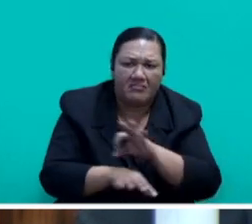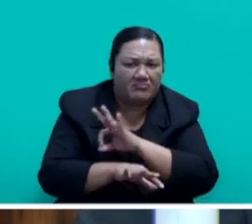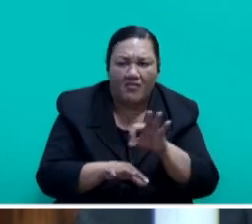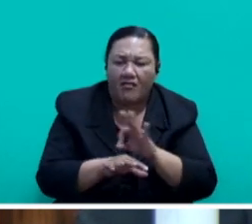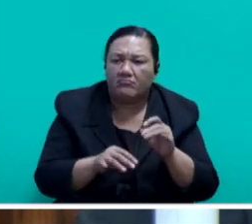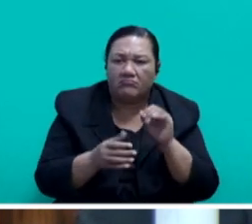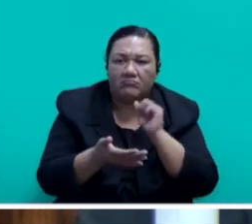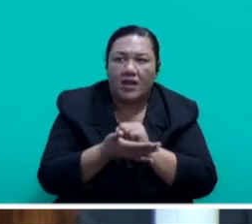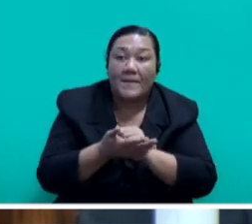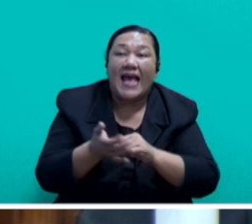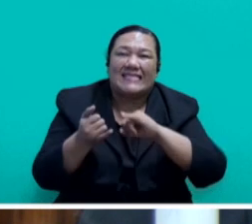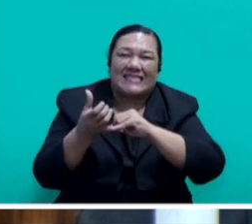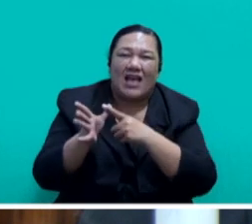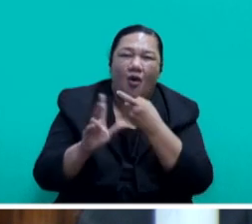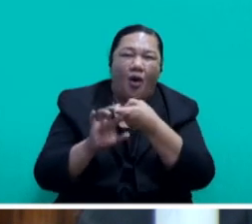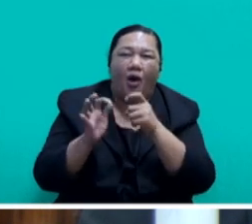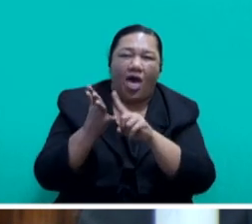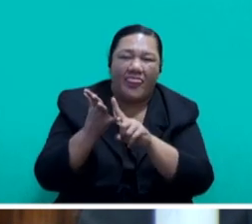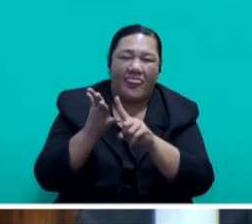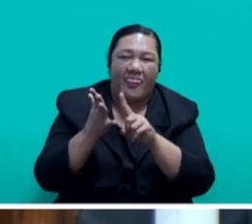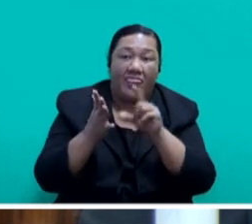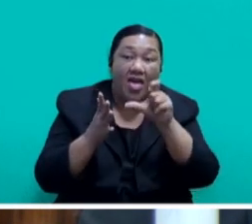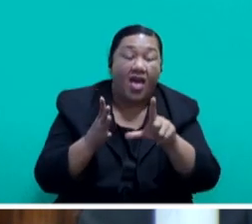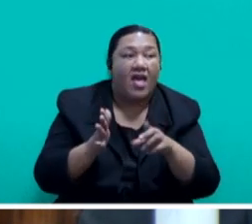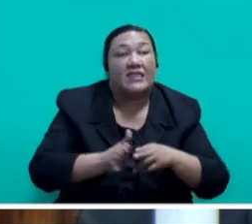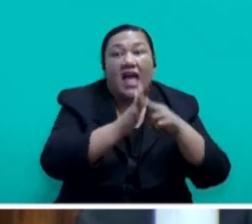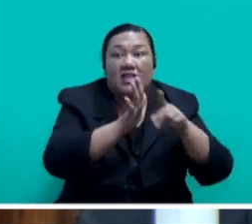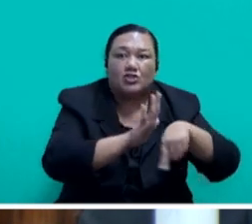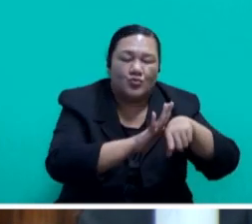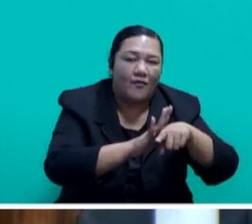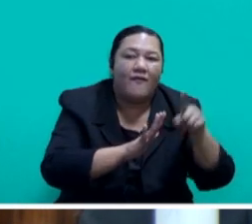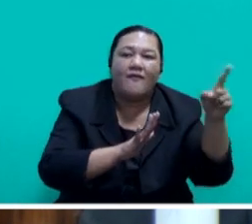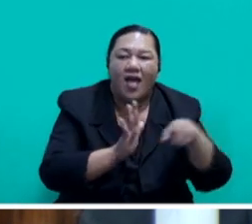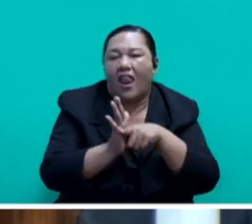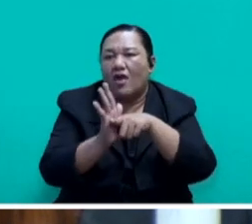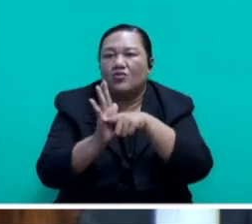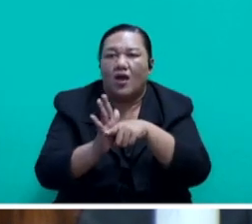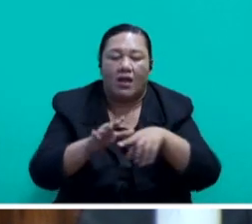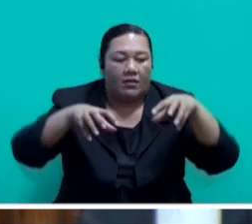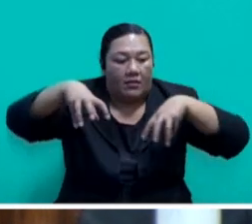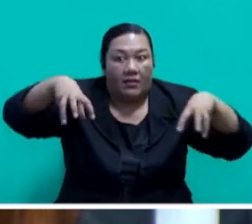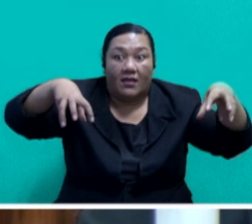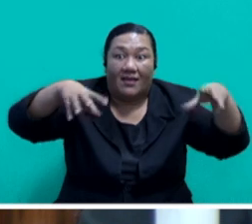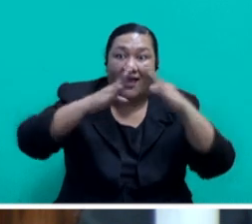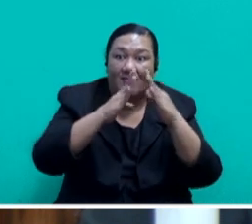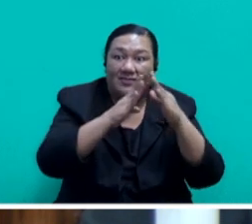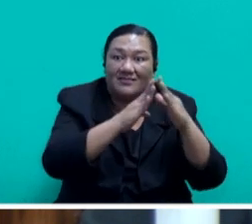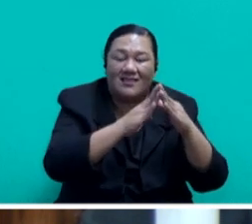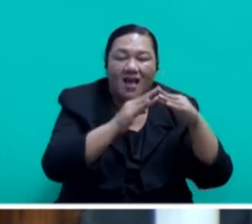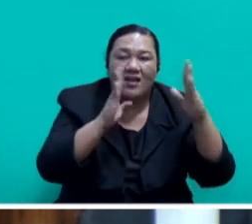in Sakotha, Tavela, Nandi, Tornalutoka, and Field 4 in Lutoka. These capital works will provide 378